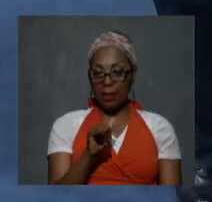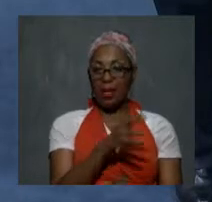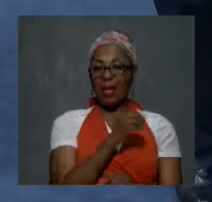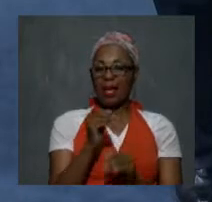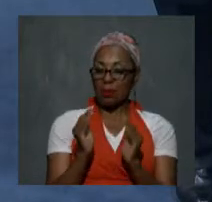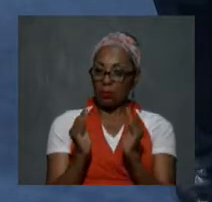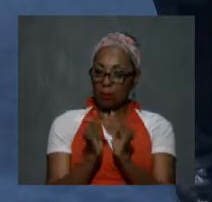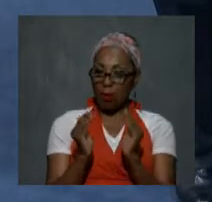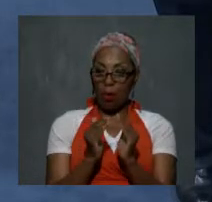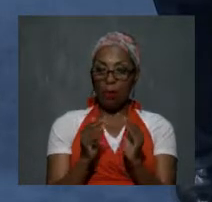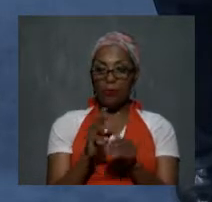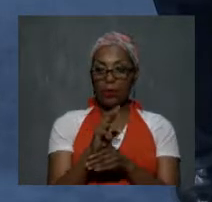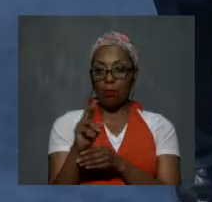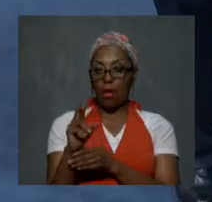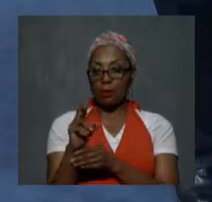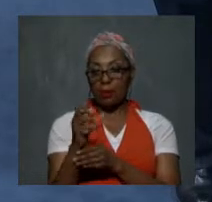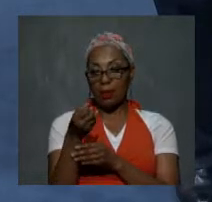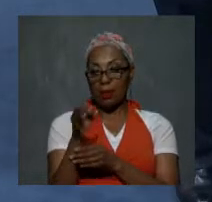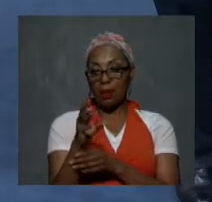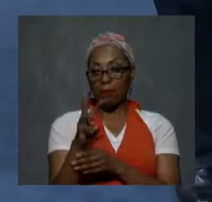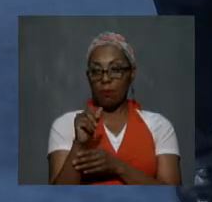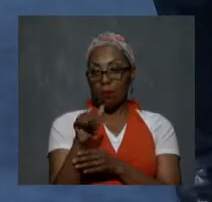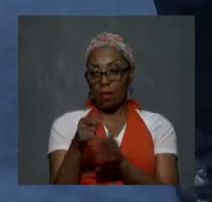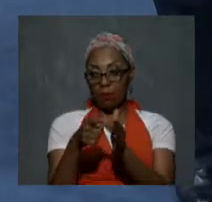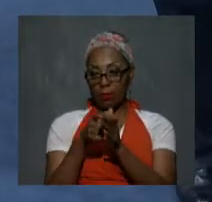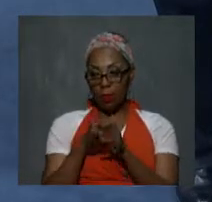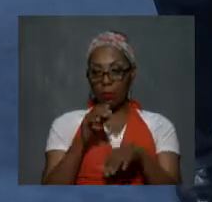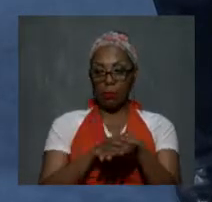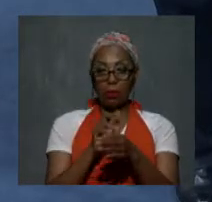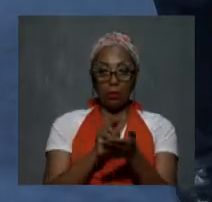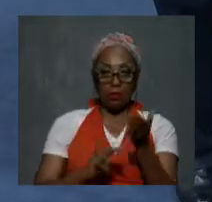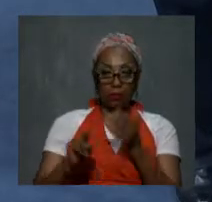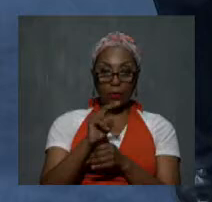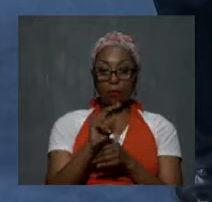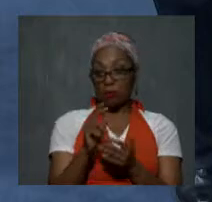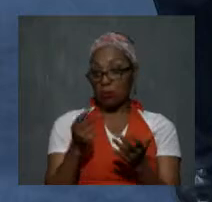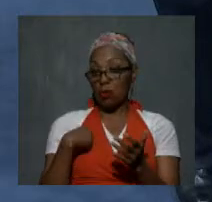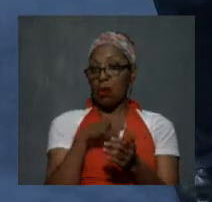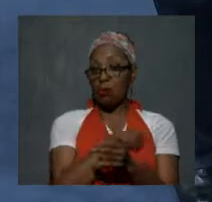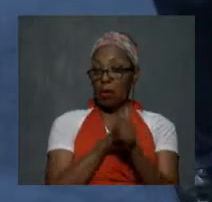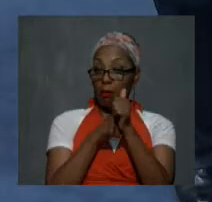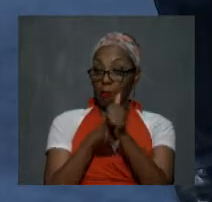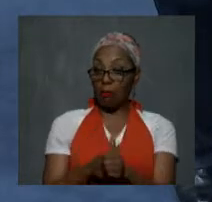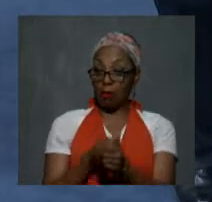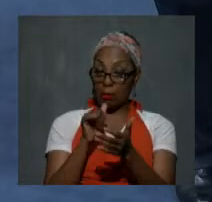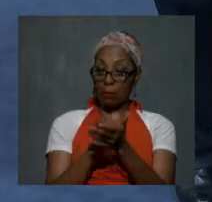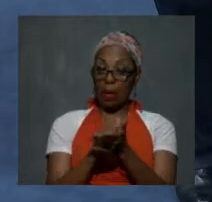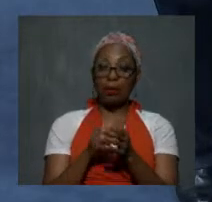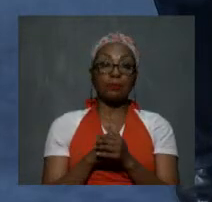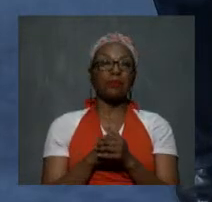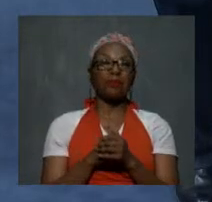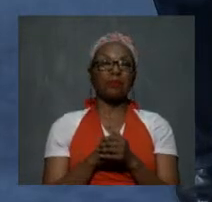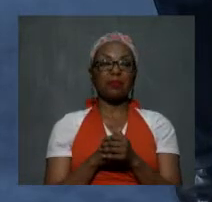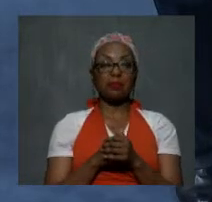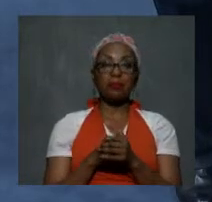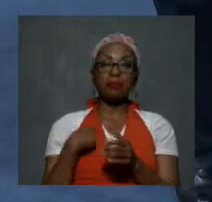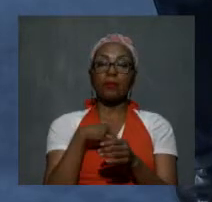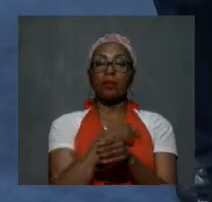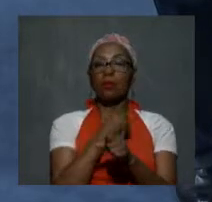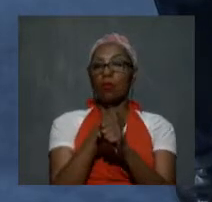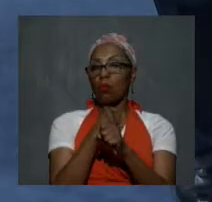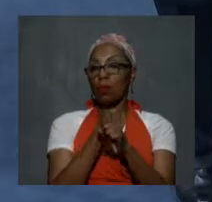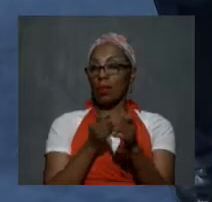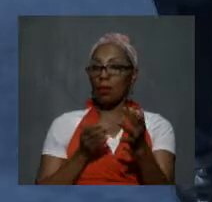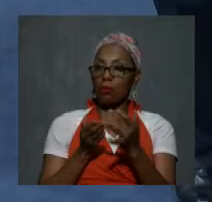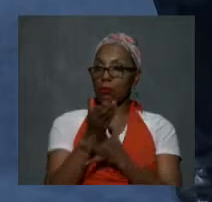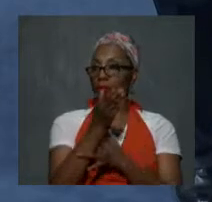small, thin right-of-way dedication required along University, and we are complying with that. We're working